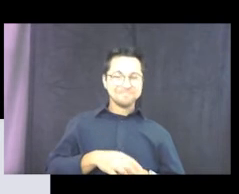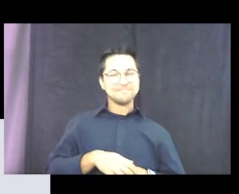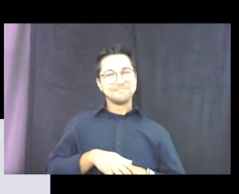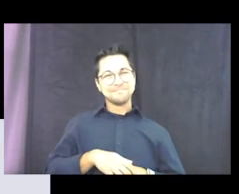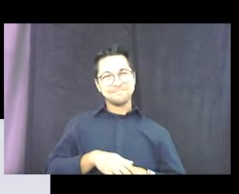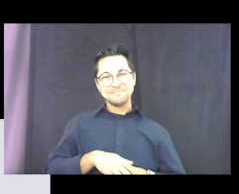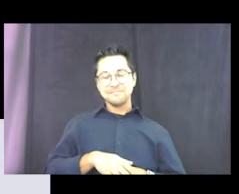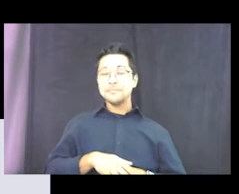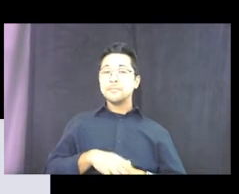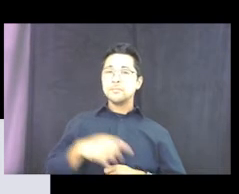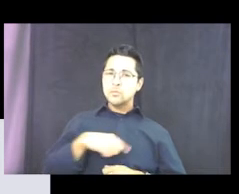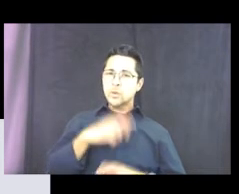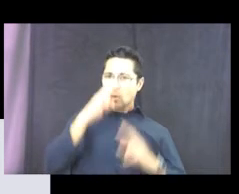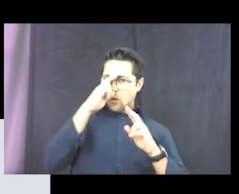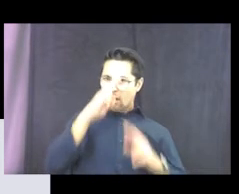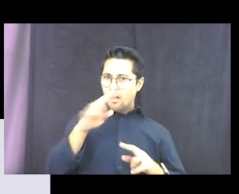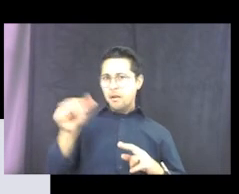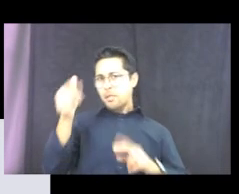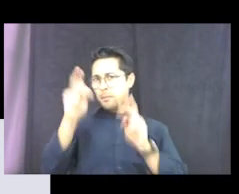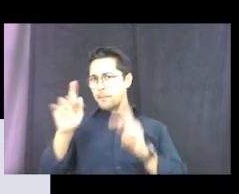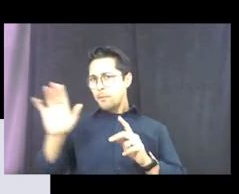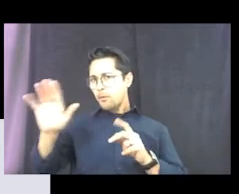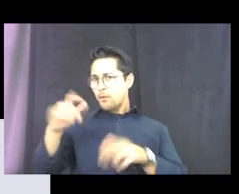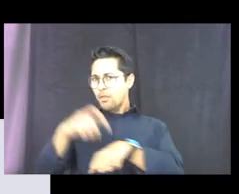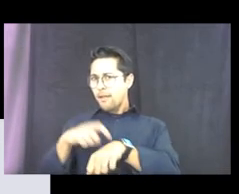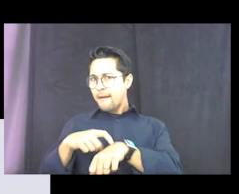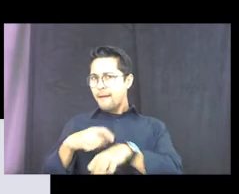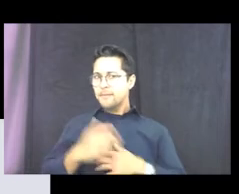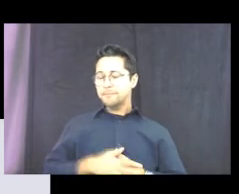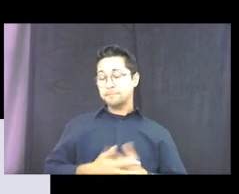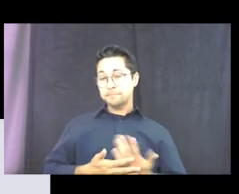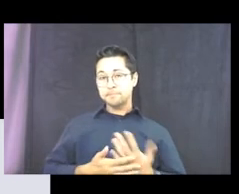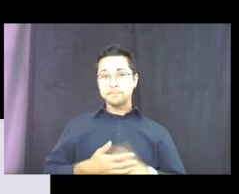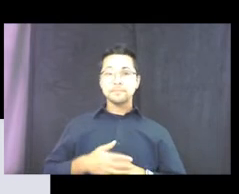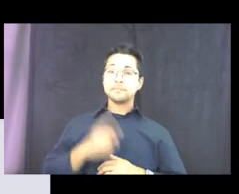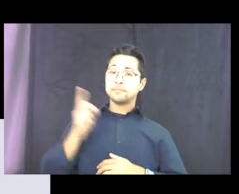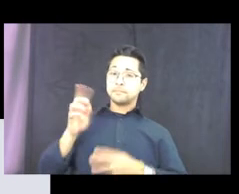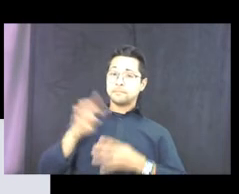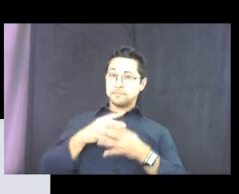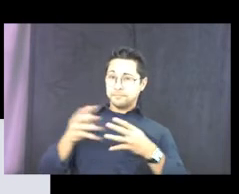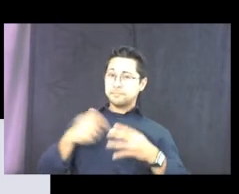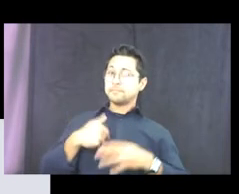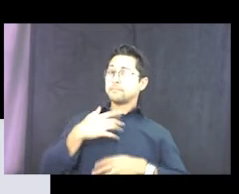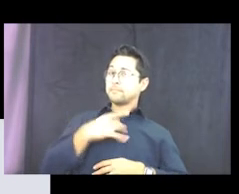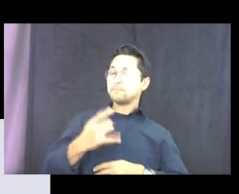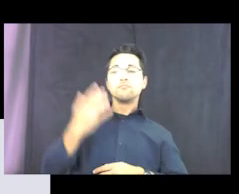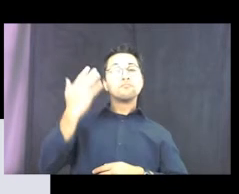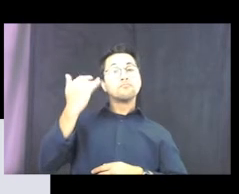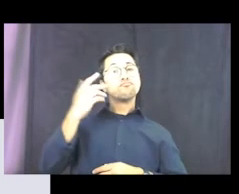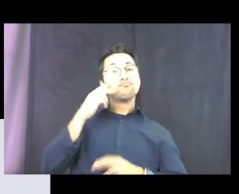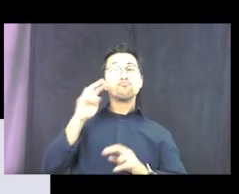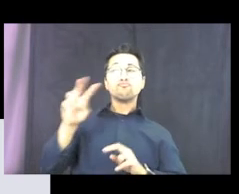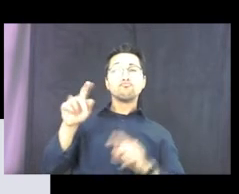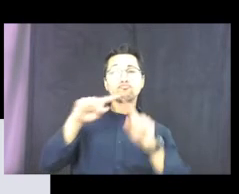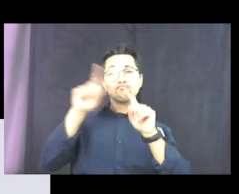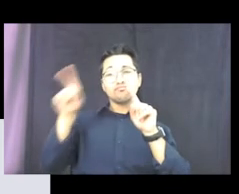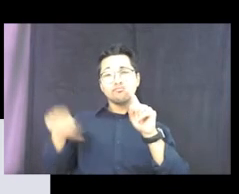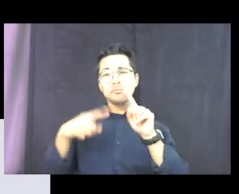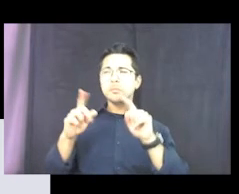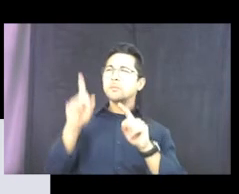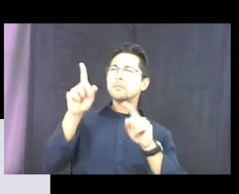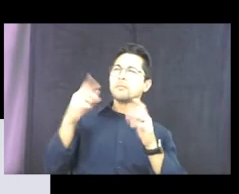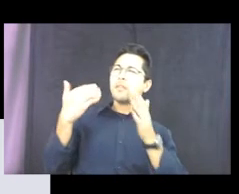we honor the clock of others? I like this schedule because if you look around the clock up there close